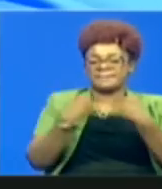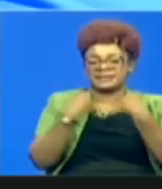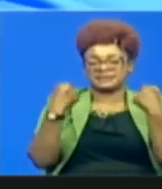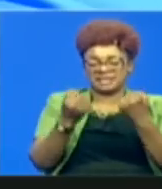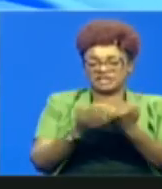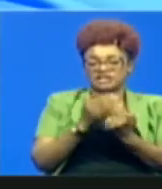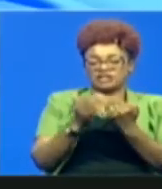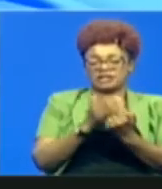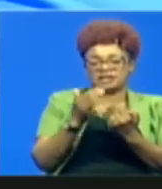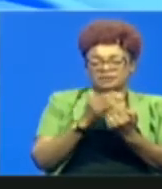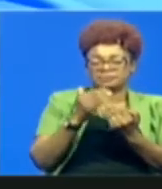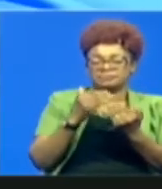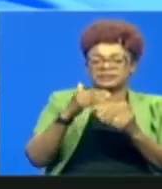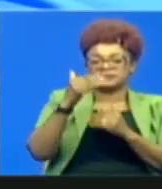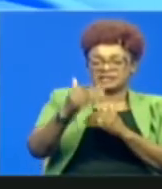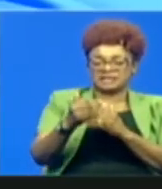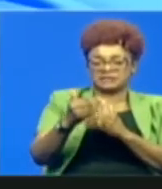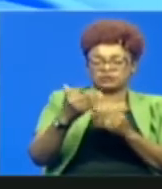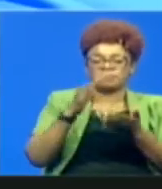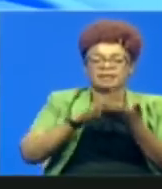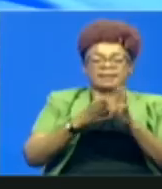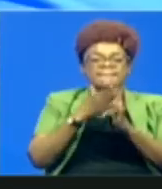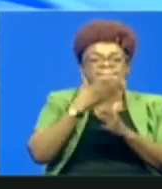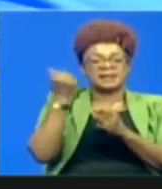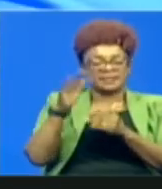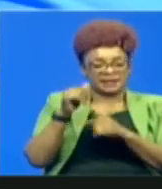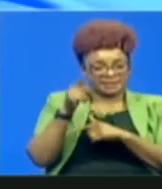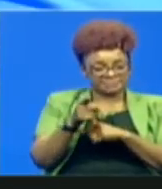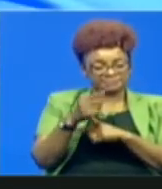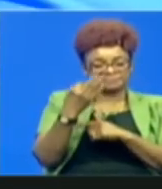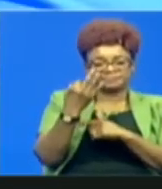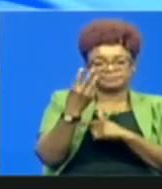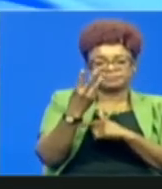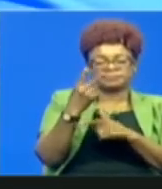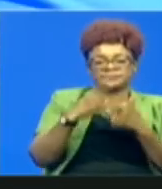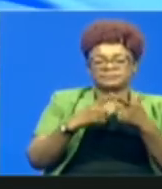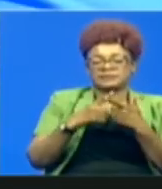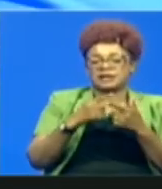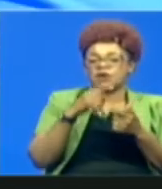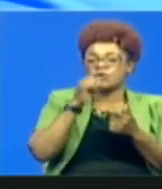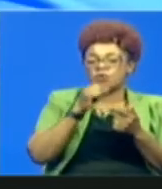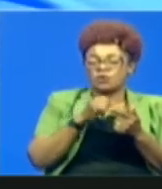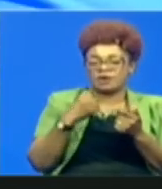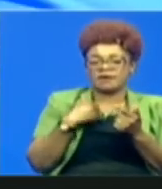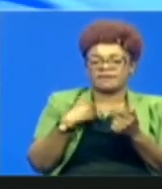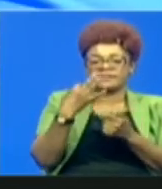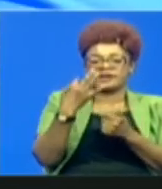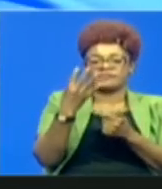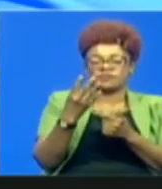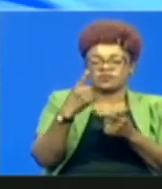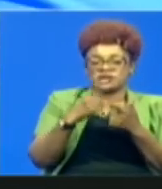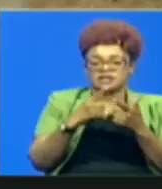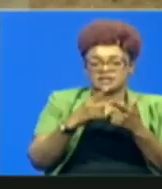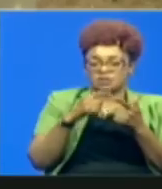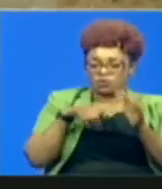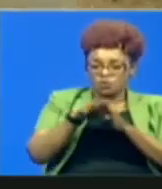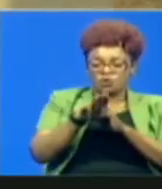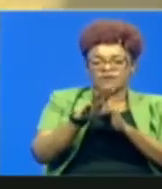upcoming strikers to be better than him. 34-year-old Oliech has scored 34 goals for the Stars.